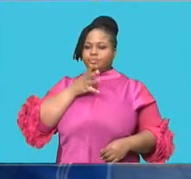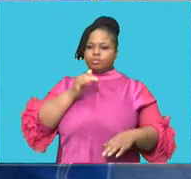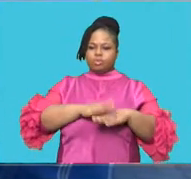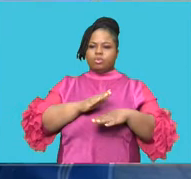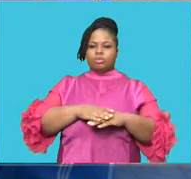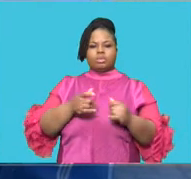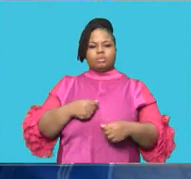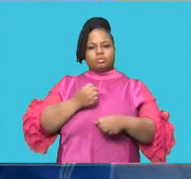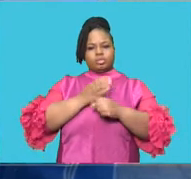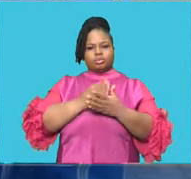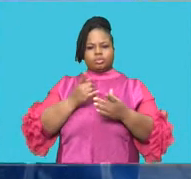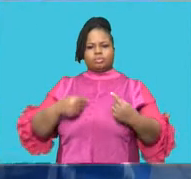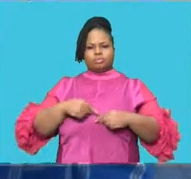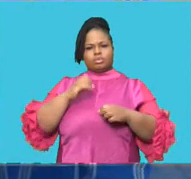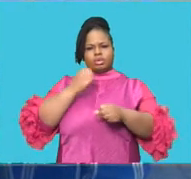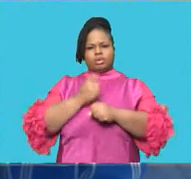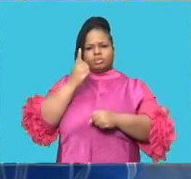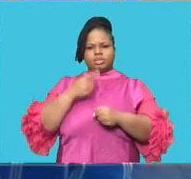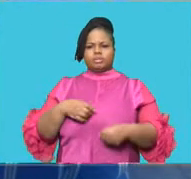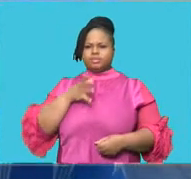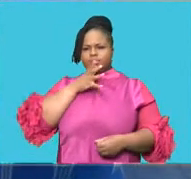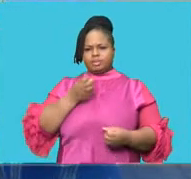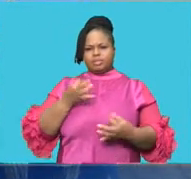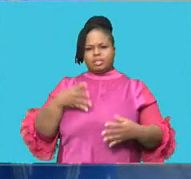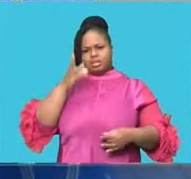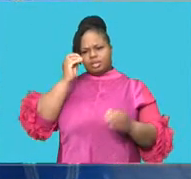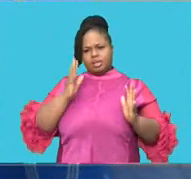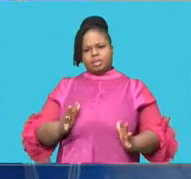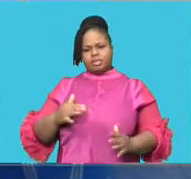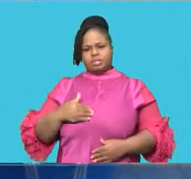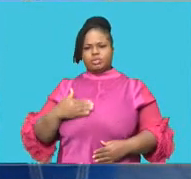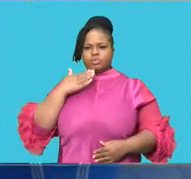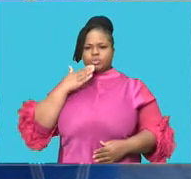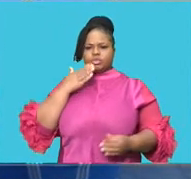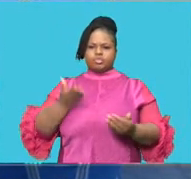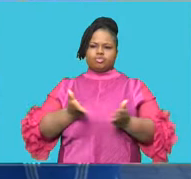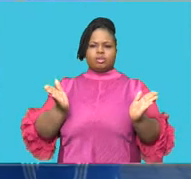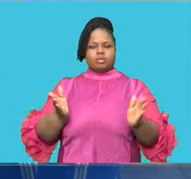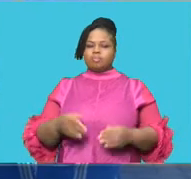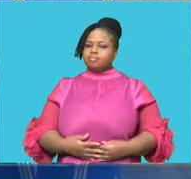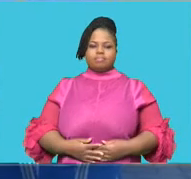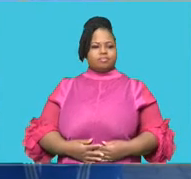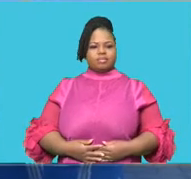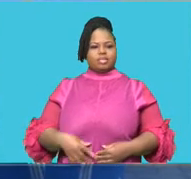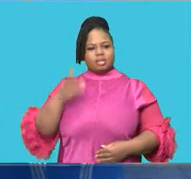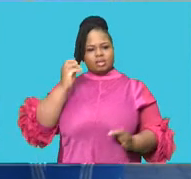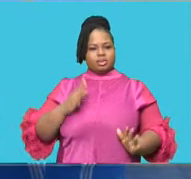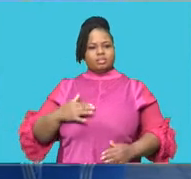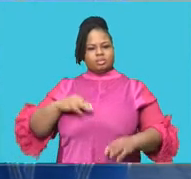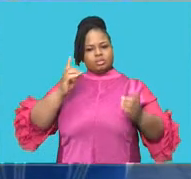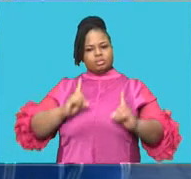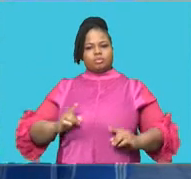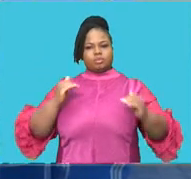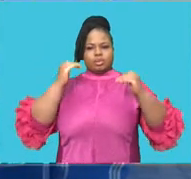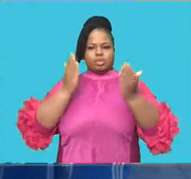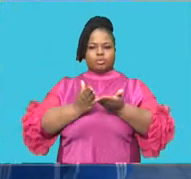we've got a pool of learners who are not only generalists Learners who are specialized from